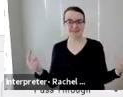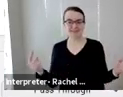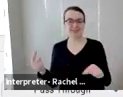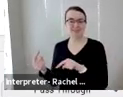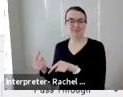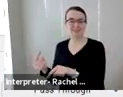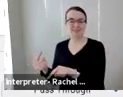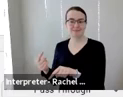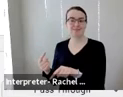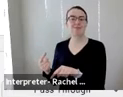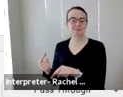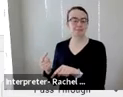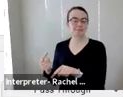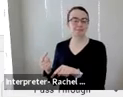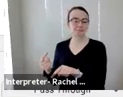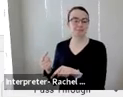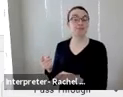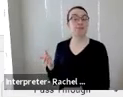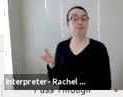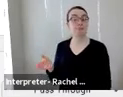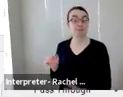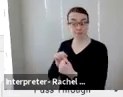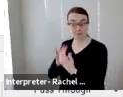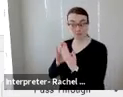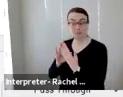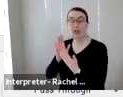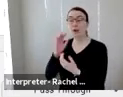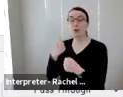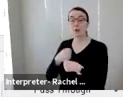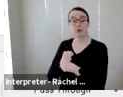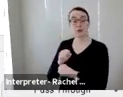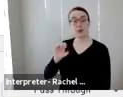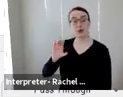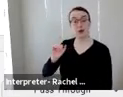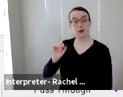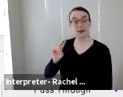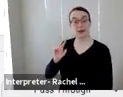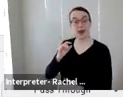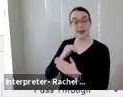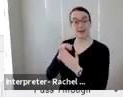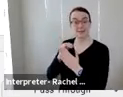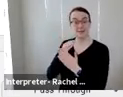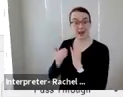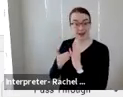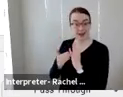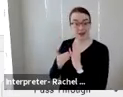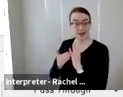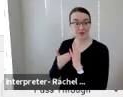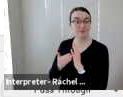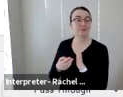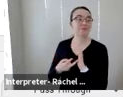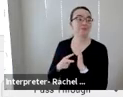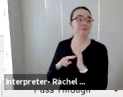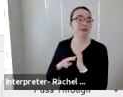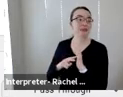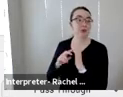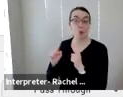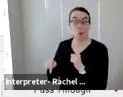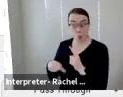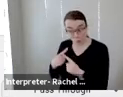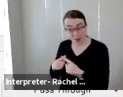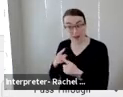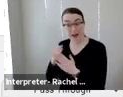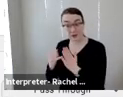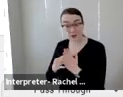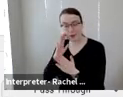CAD file, right? This is, I'm going to do a CAD file so my drawing is faster, okay? So here